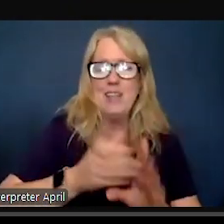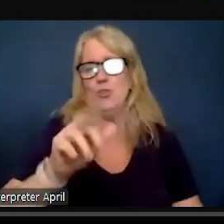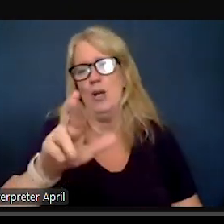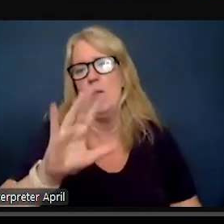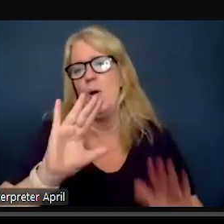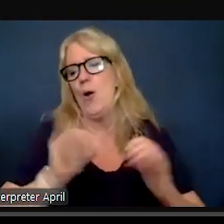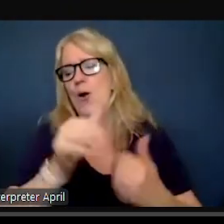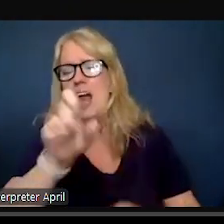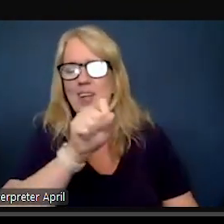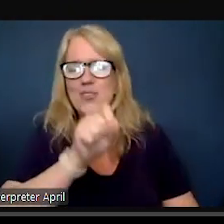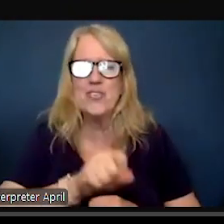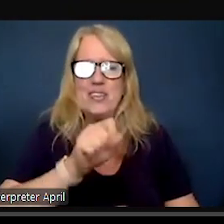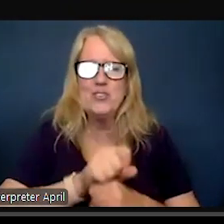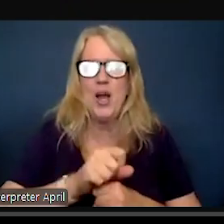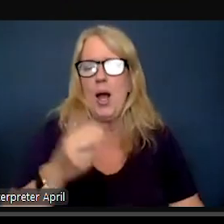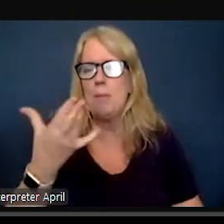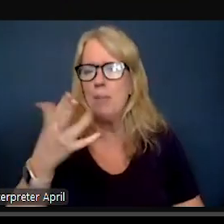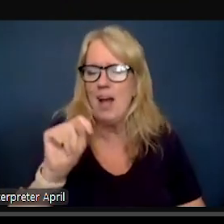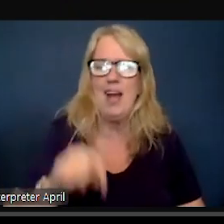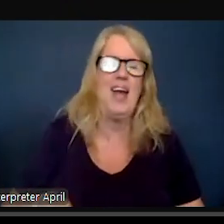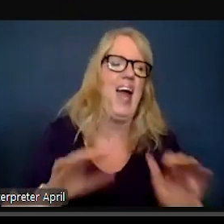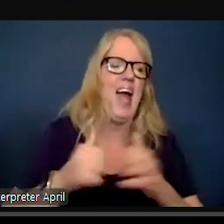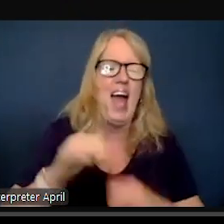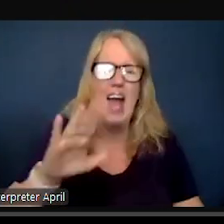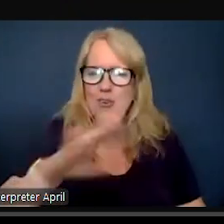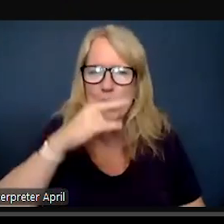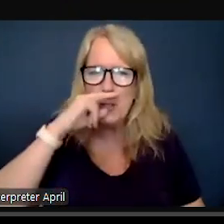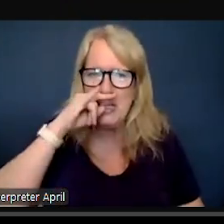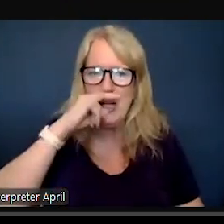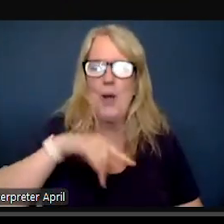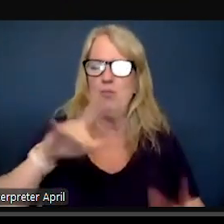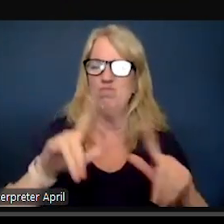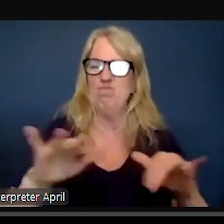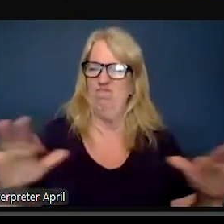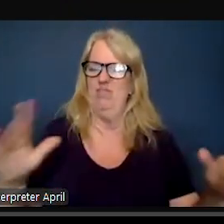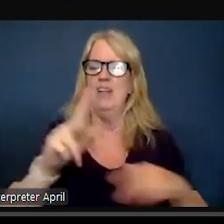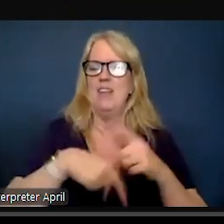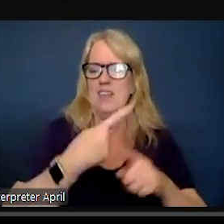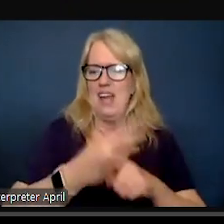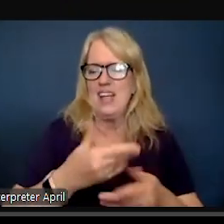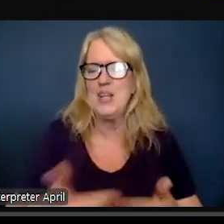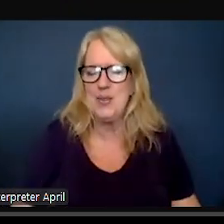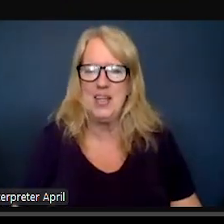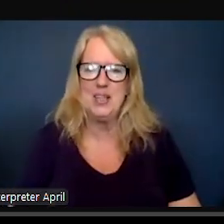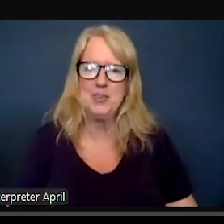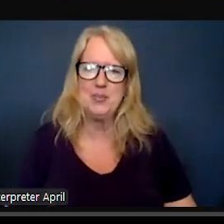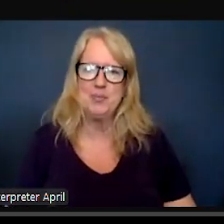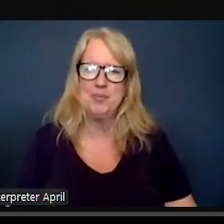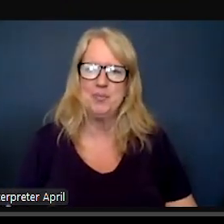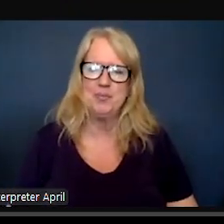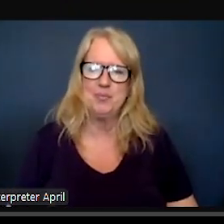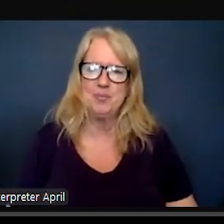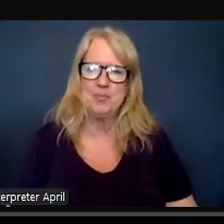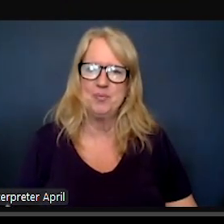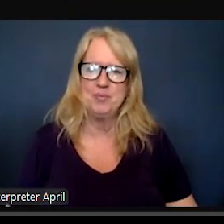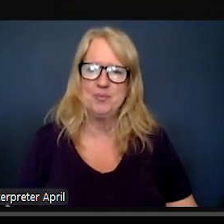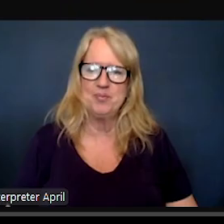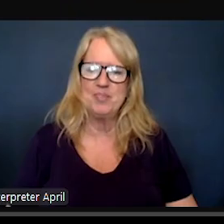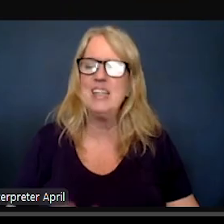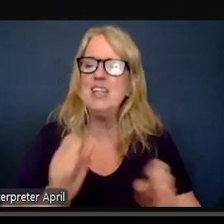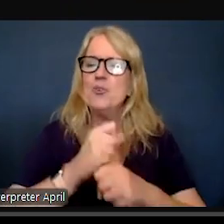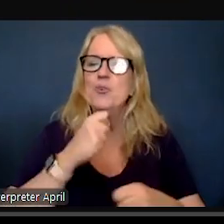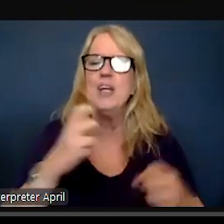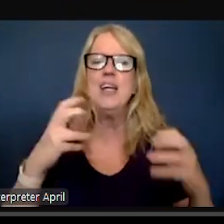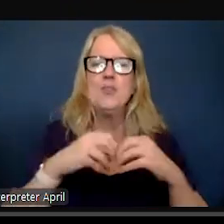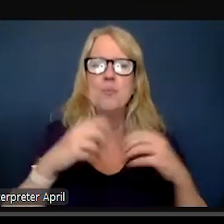how's the job hunt? How are your kiddos? That kind of thing. Because it creates kind of like